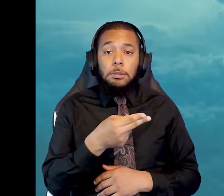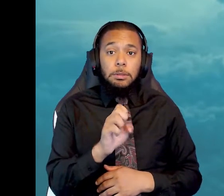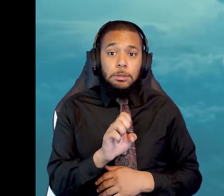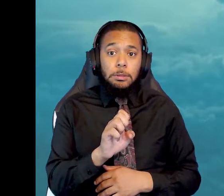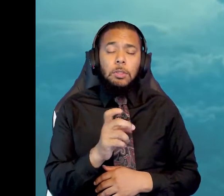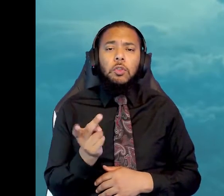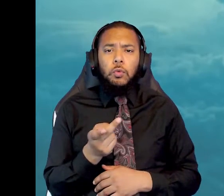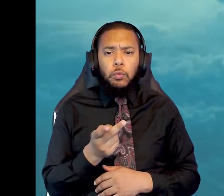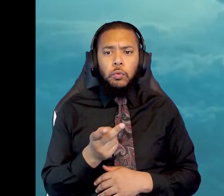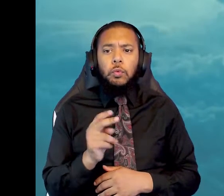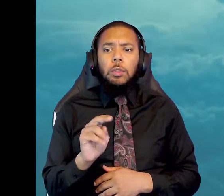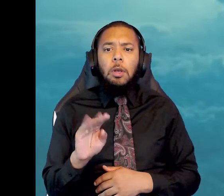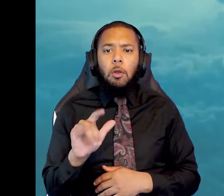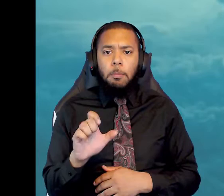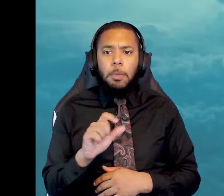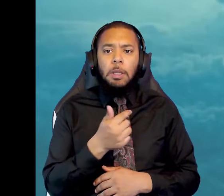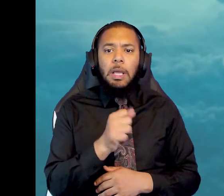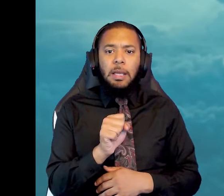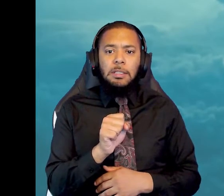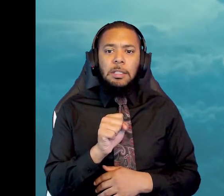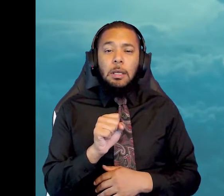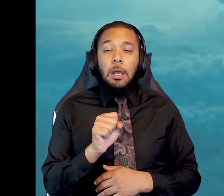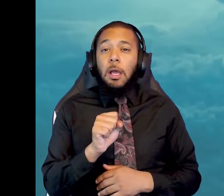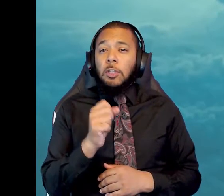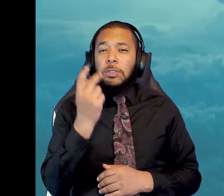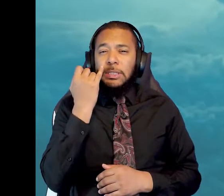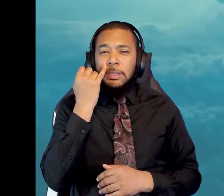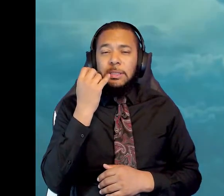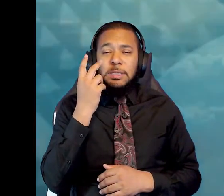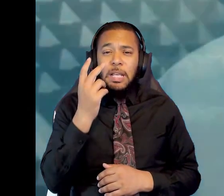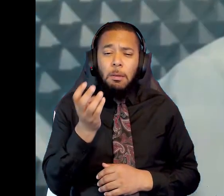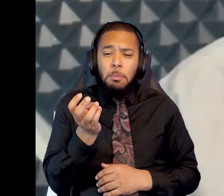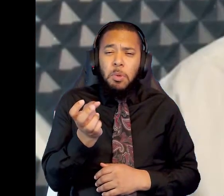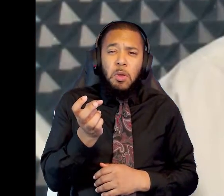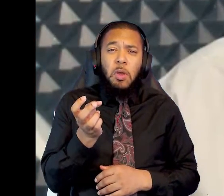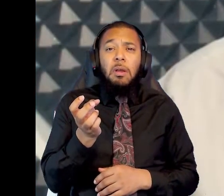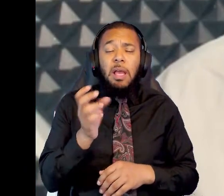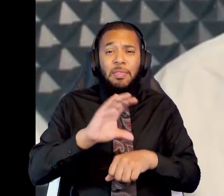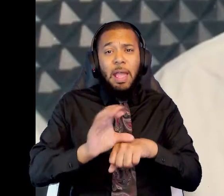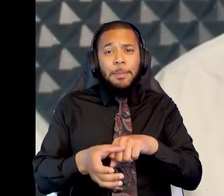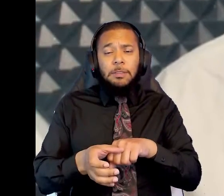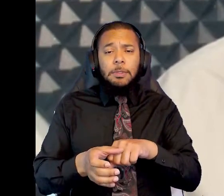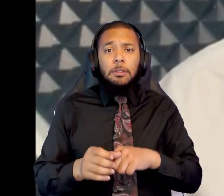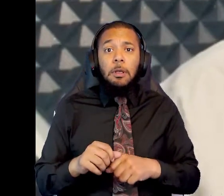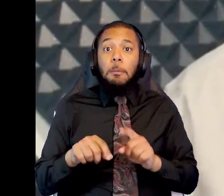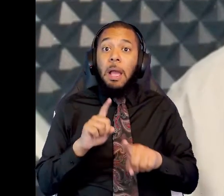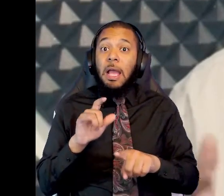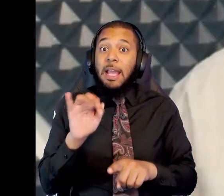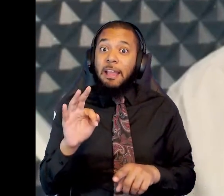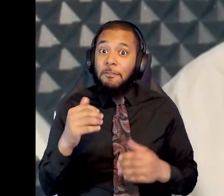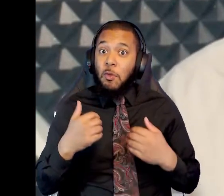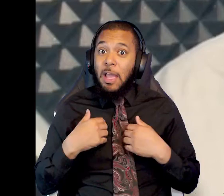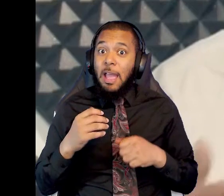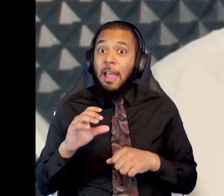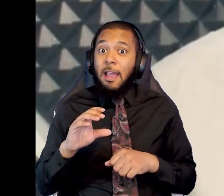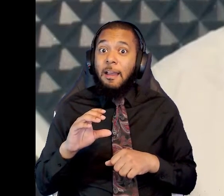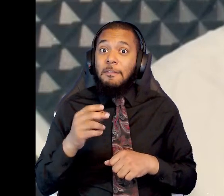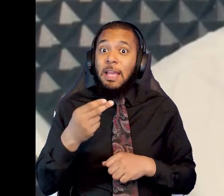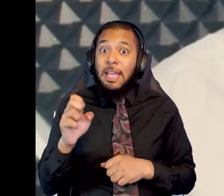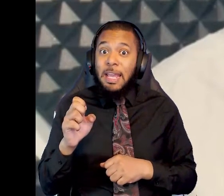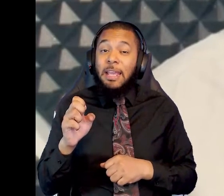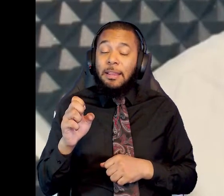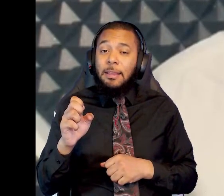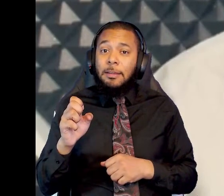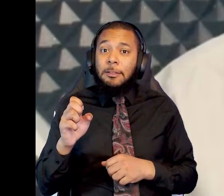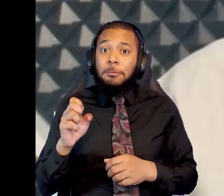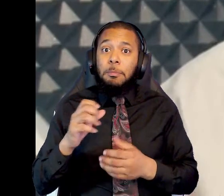gases, and they occur in very small percentages in the atmosphere. However, as anyone that's ever had a helium balloon knows, helium can be extracted